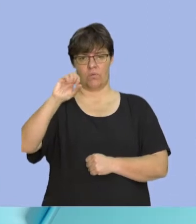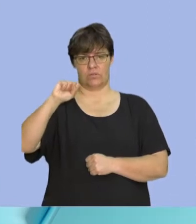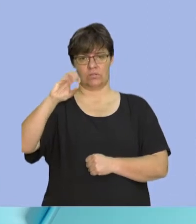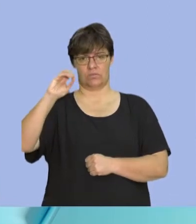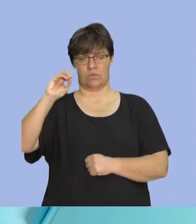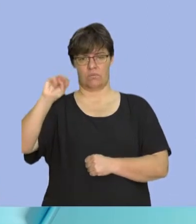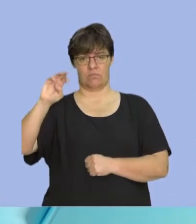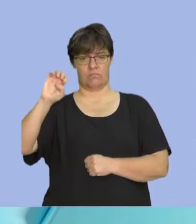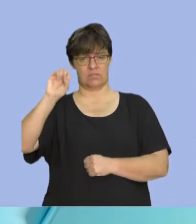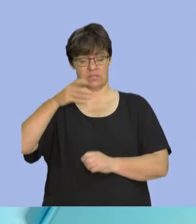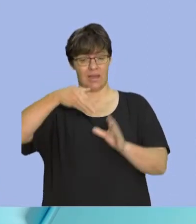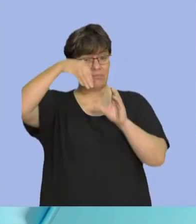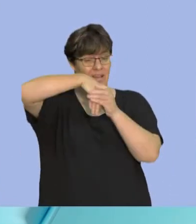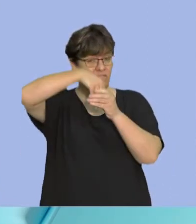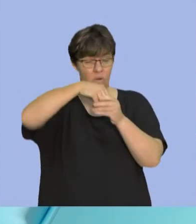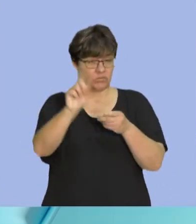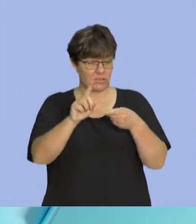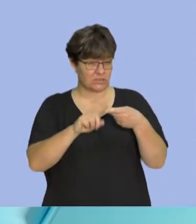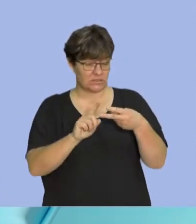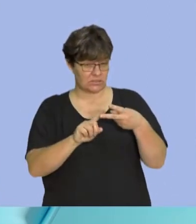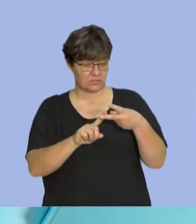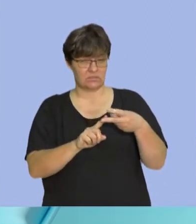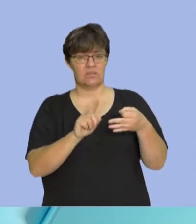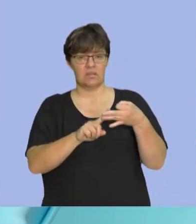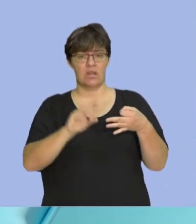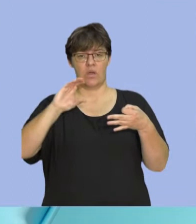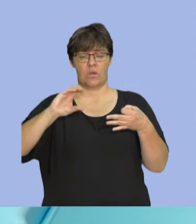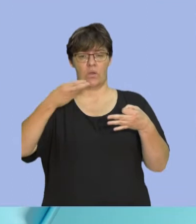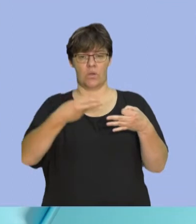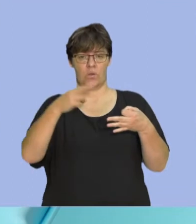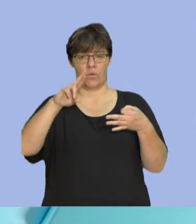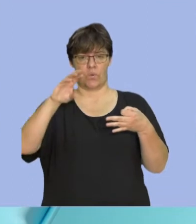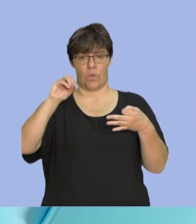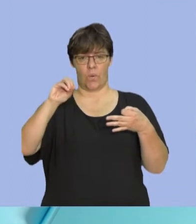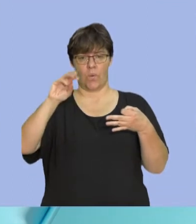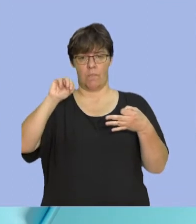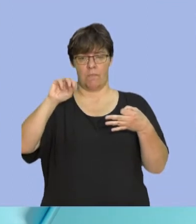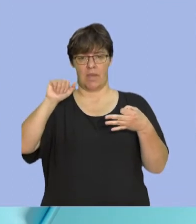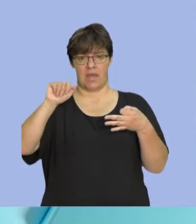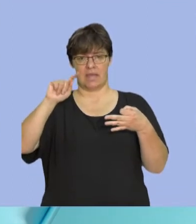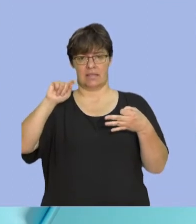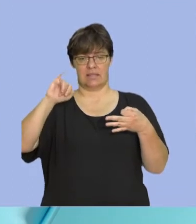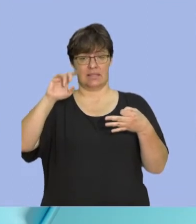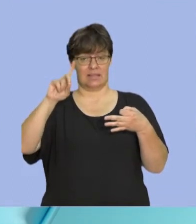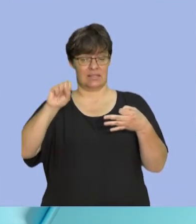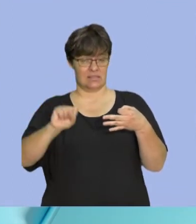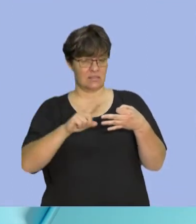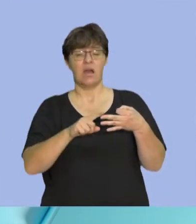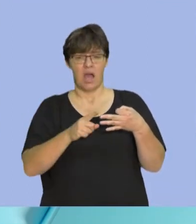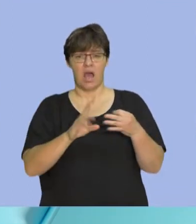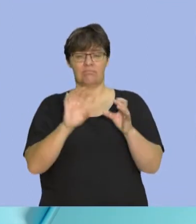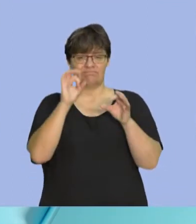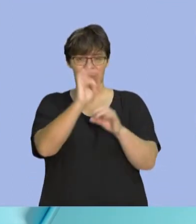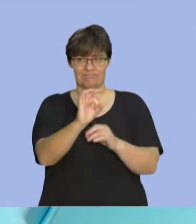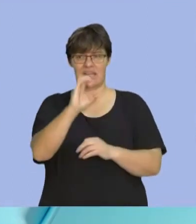what was present in a chromosome. We unpacked the word chromatids and how these are connected together by